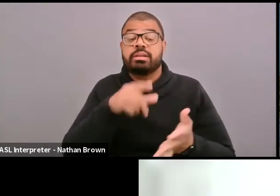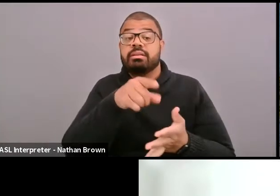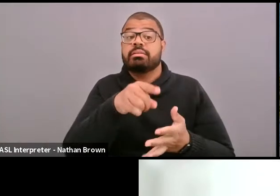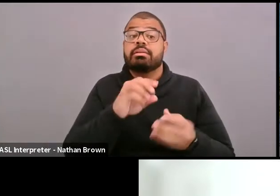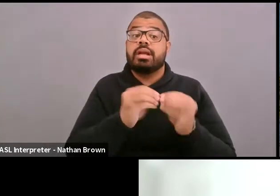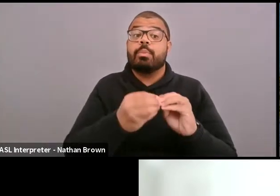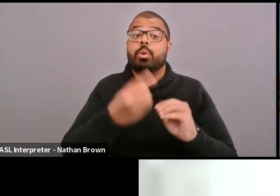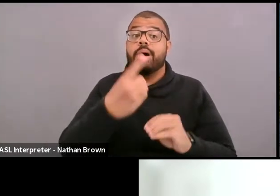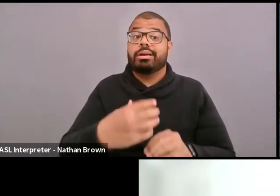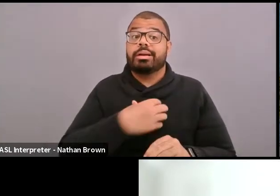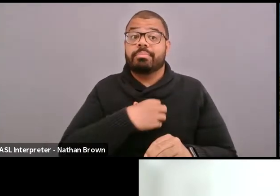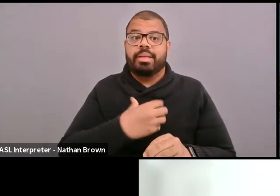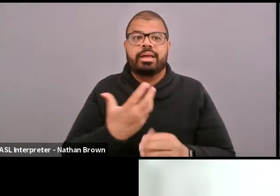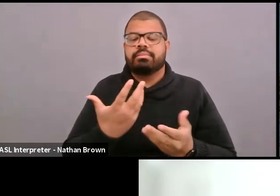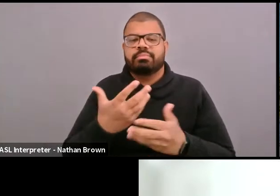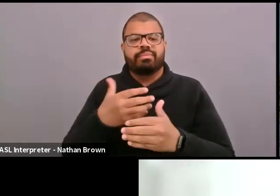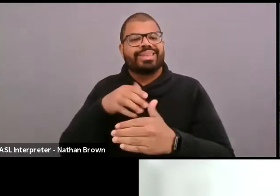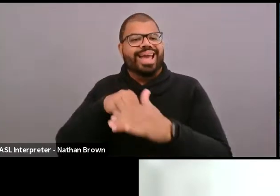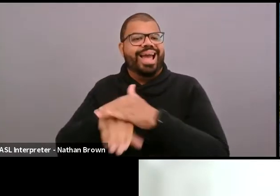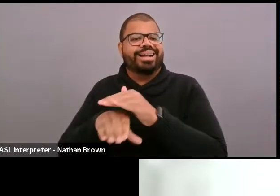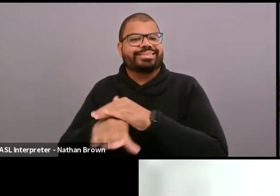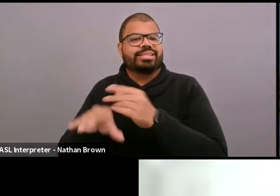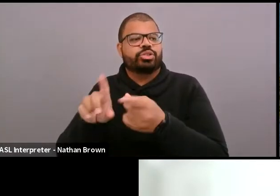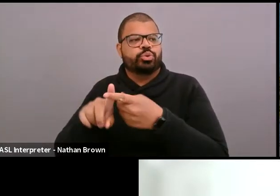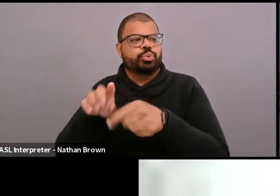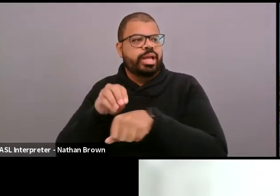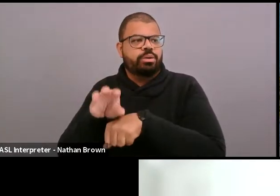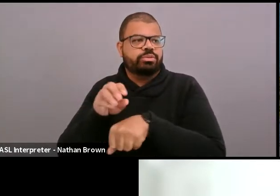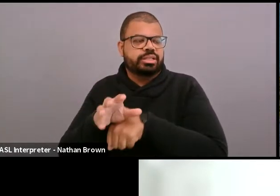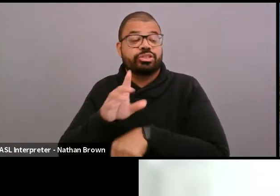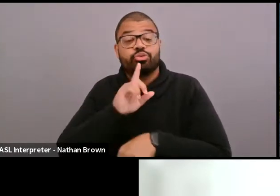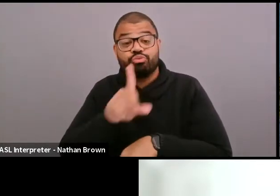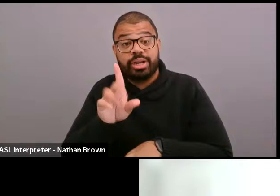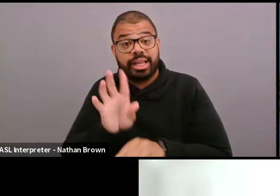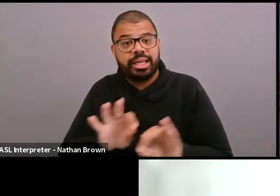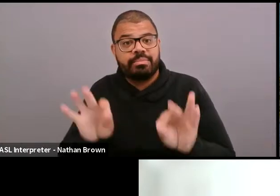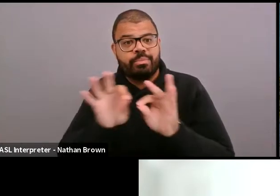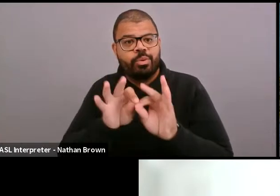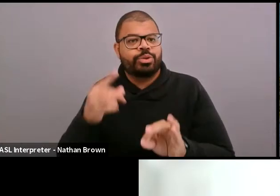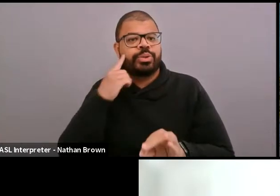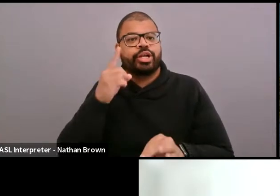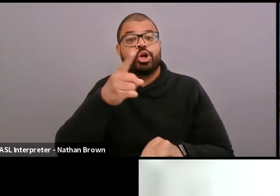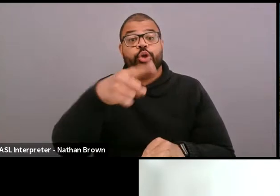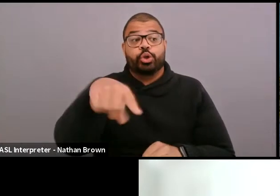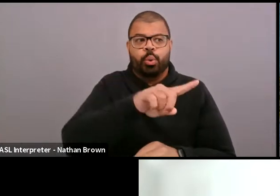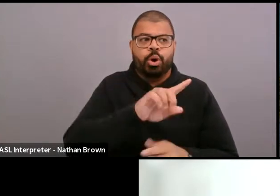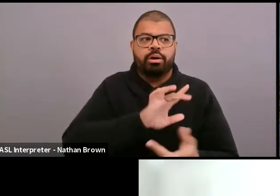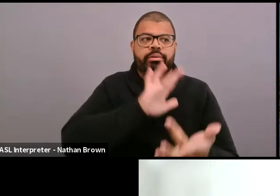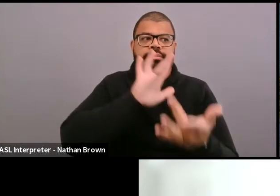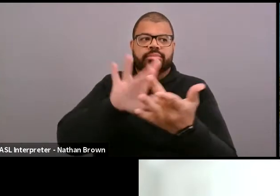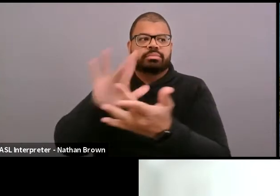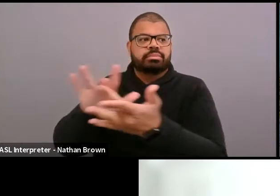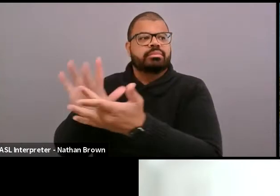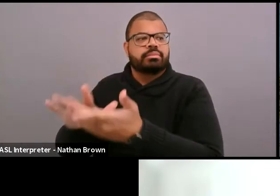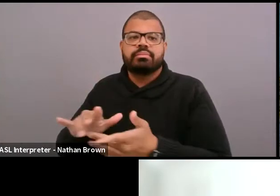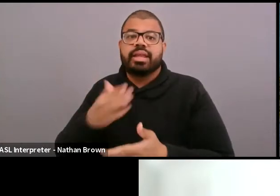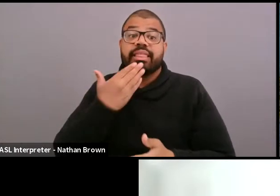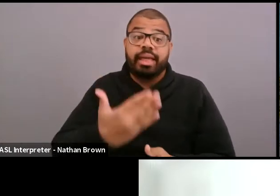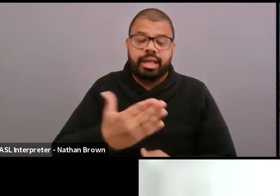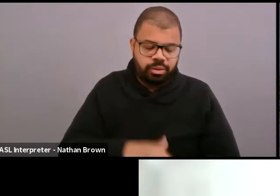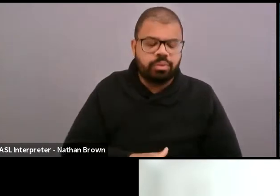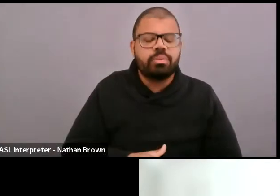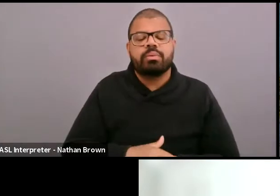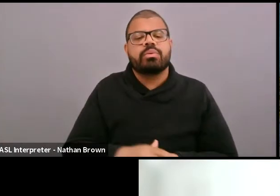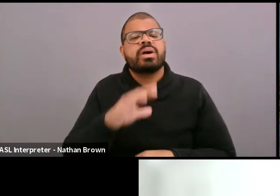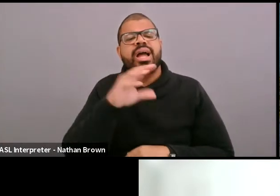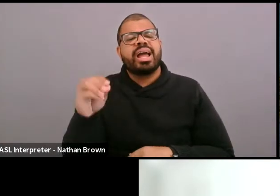was access to counseling. So it's really important to hear that you're making that kind of outreach. So thank you so much for that. And then I have a